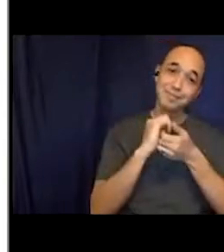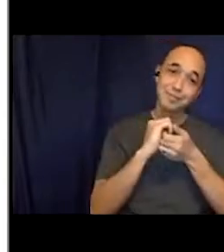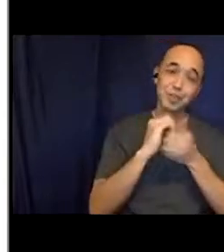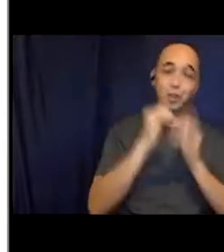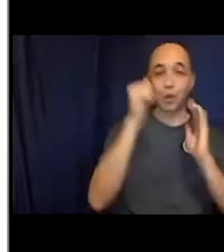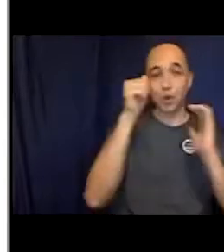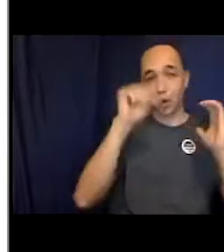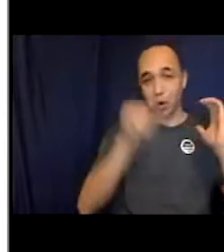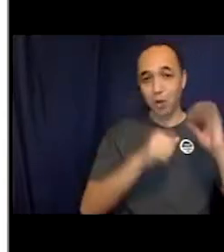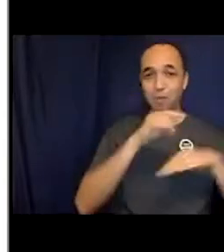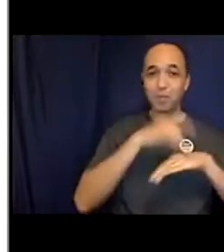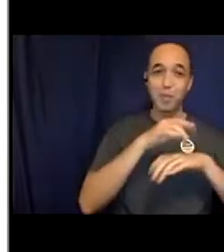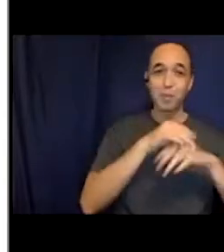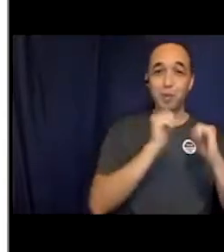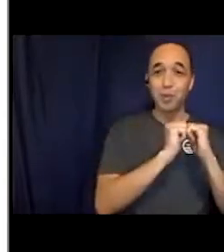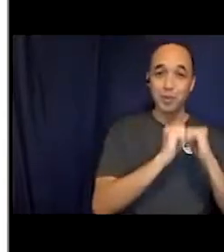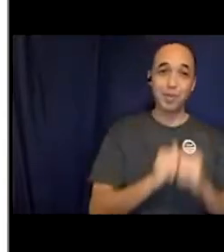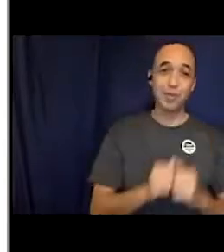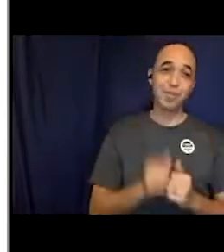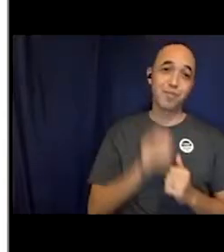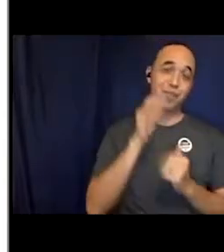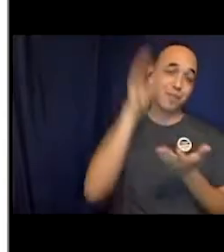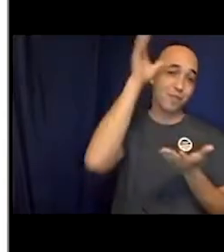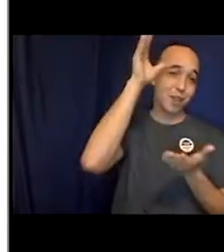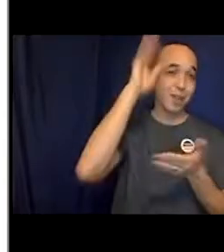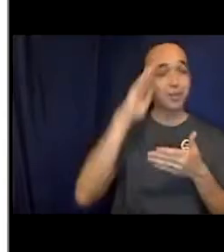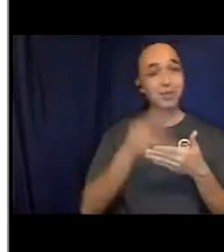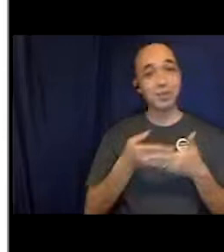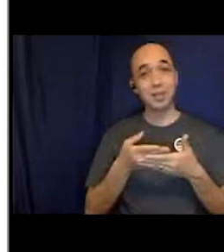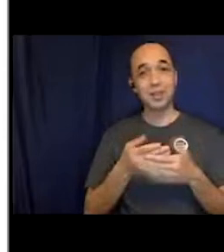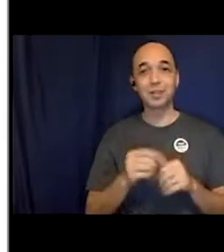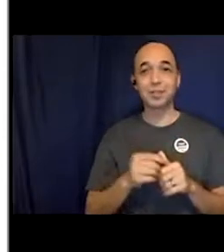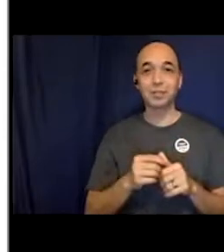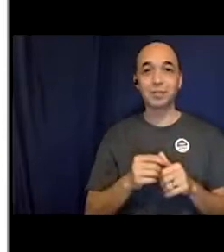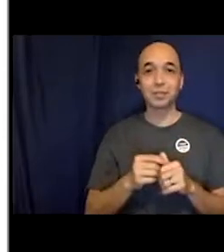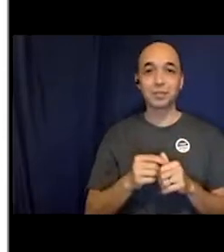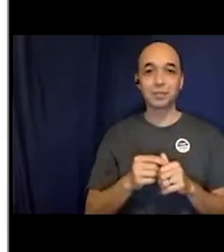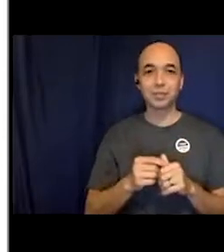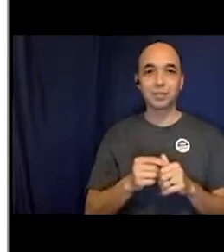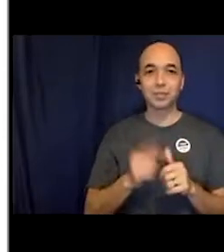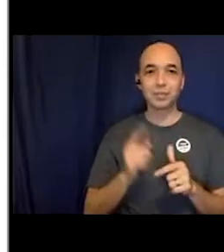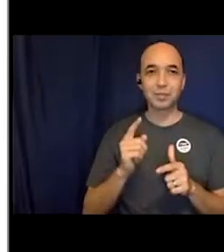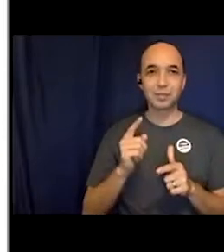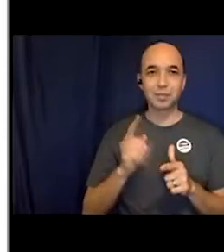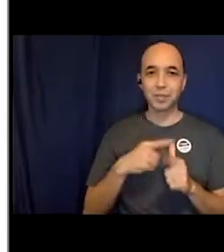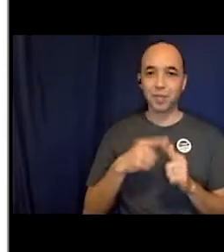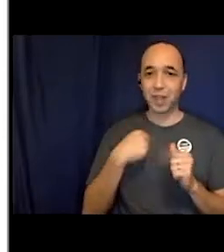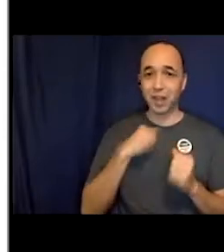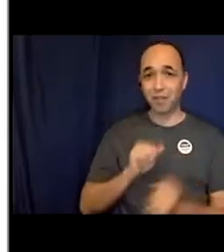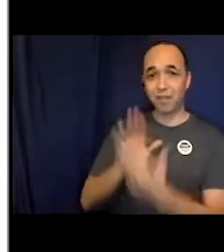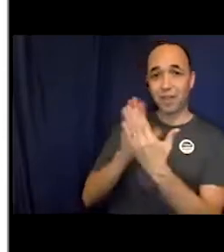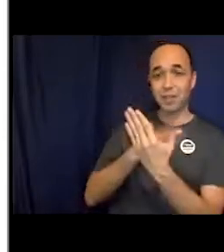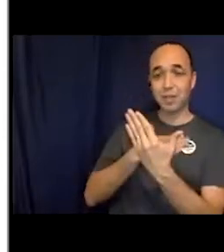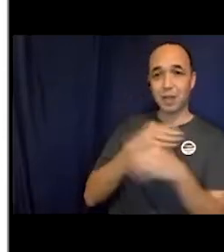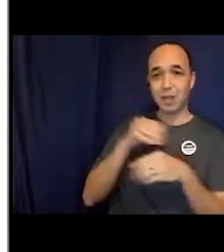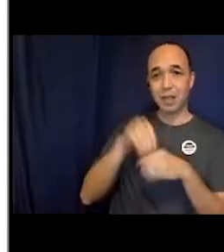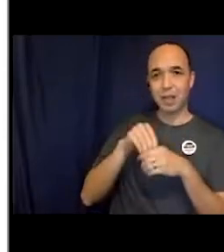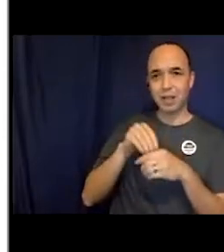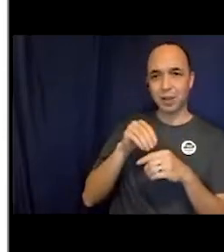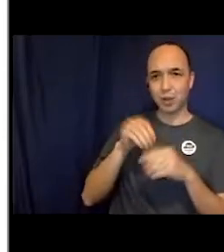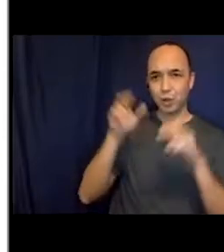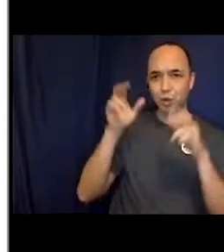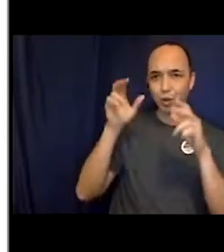Are you a painter? I'm an artist. What other kind of art do you make? Oh, I do